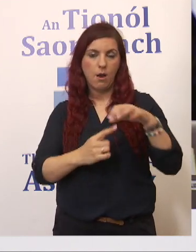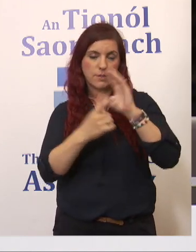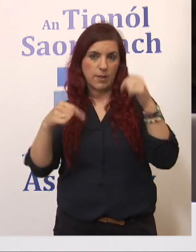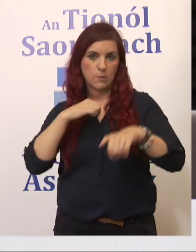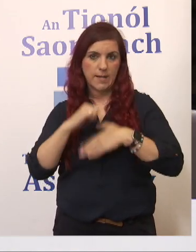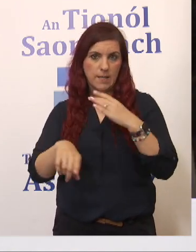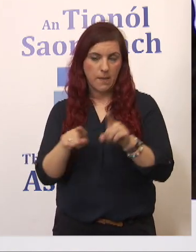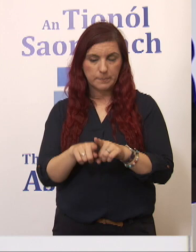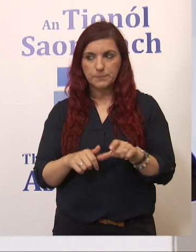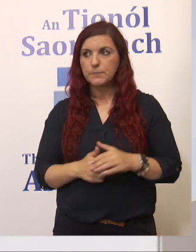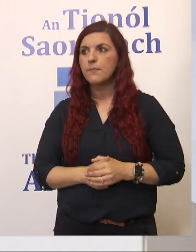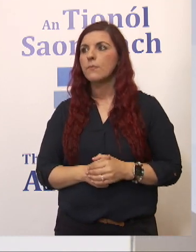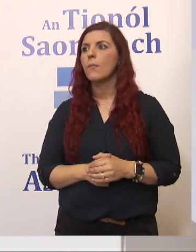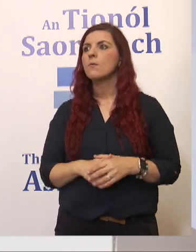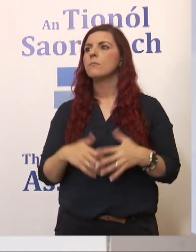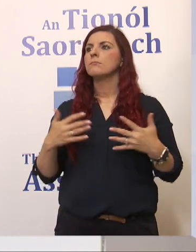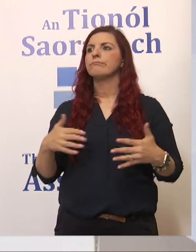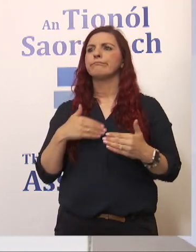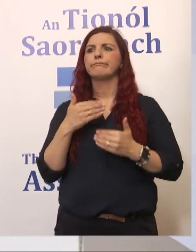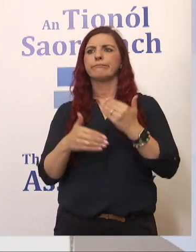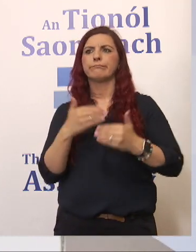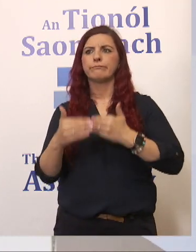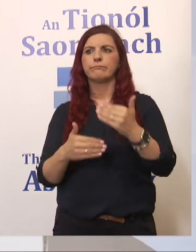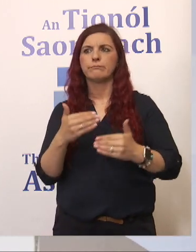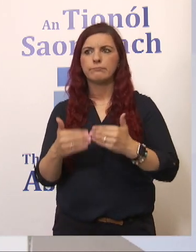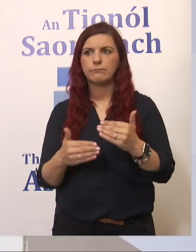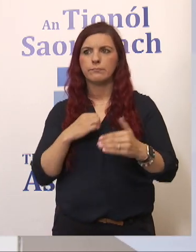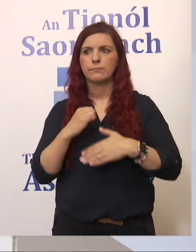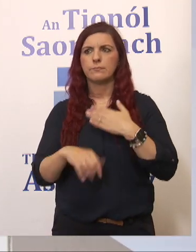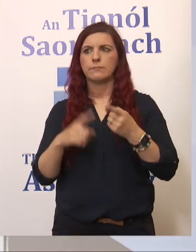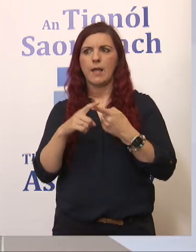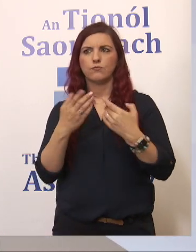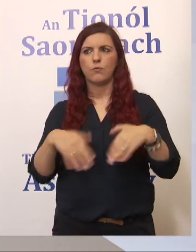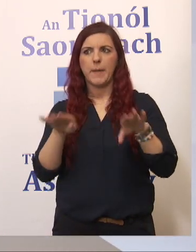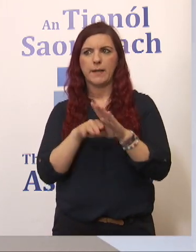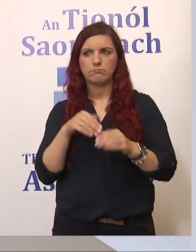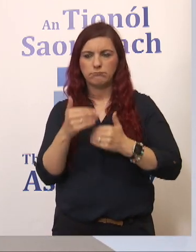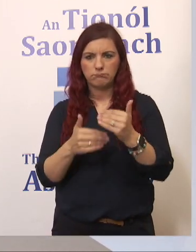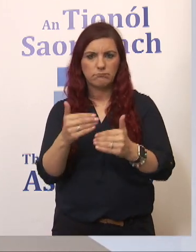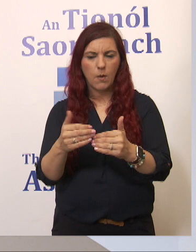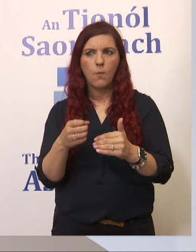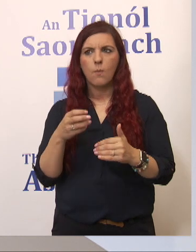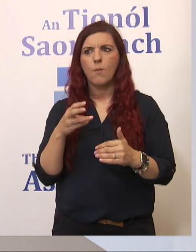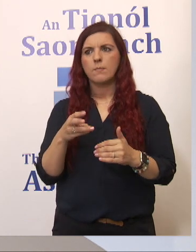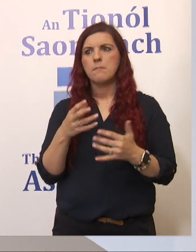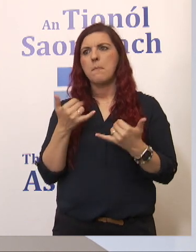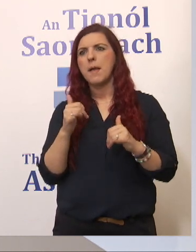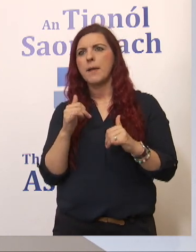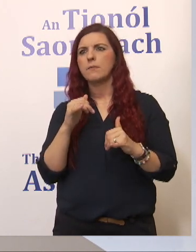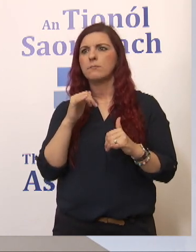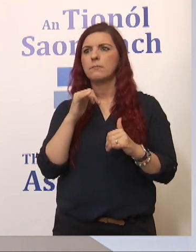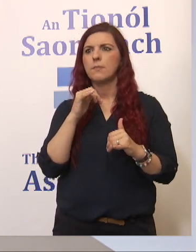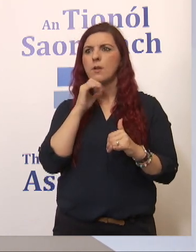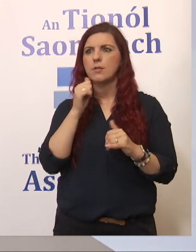Okay, so as we go through this session and the remaining sessions, we there might not be a